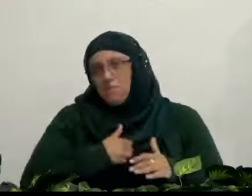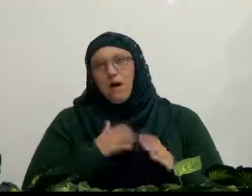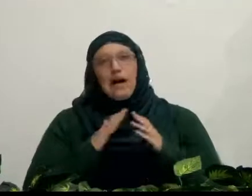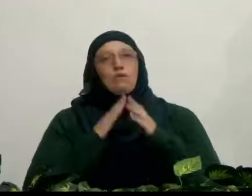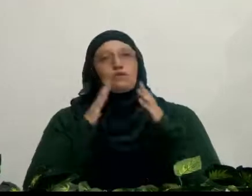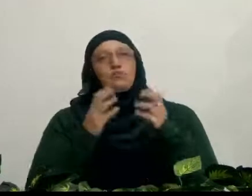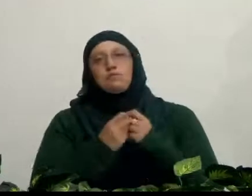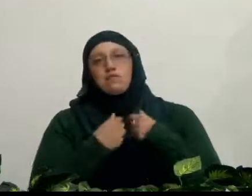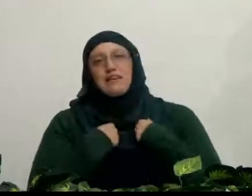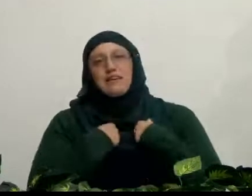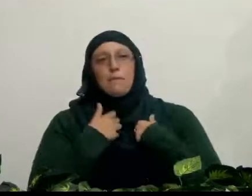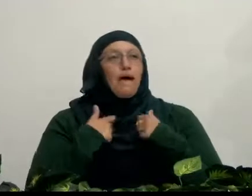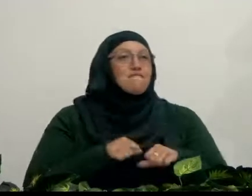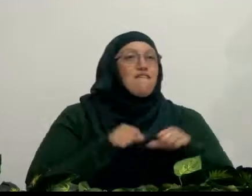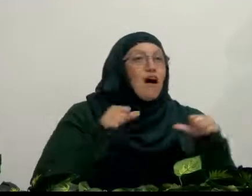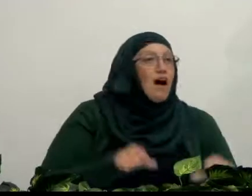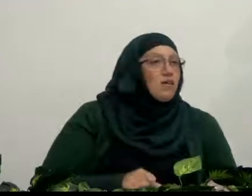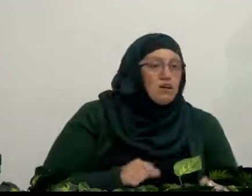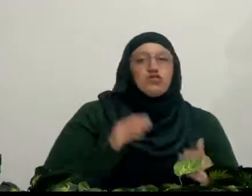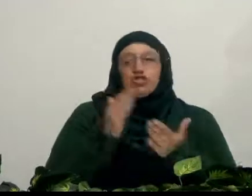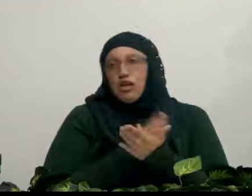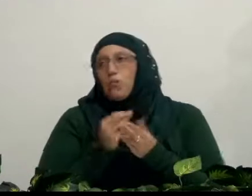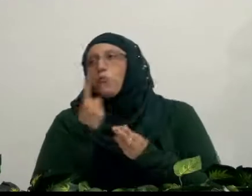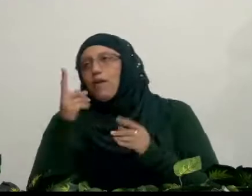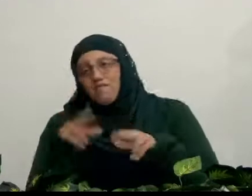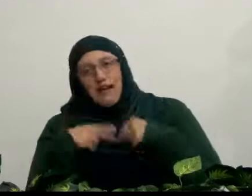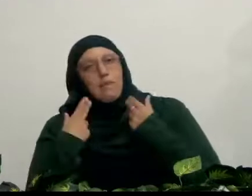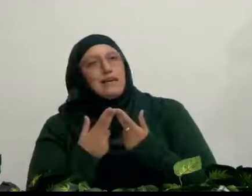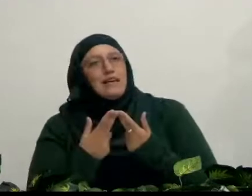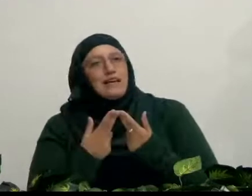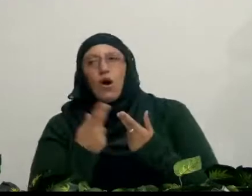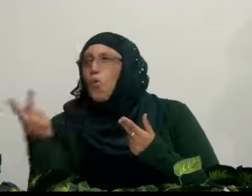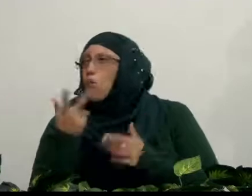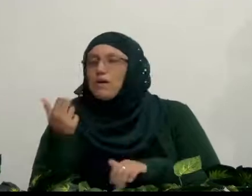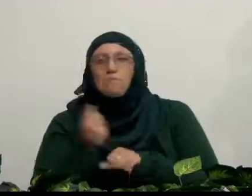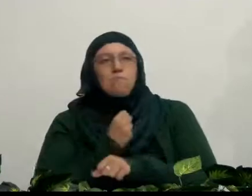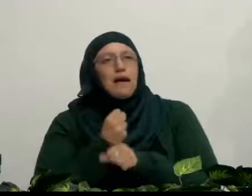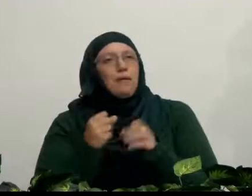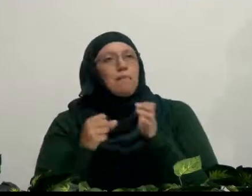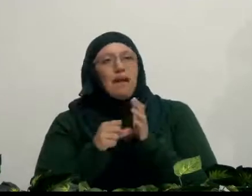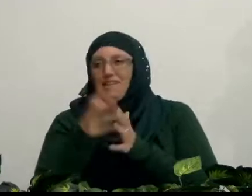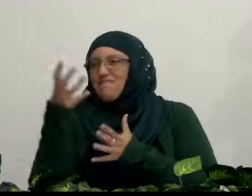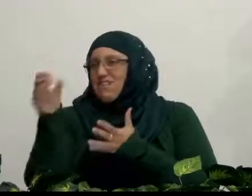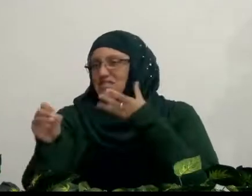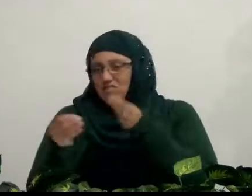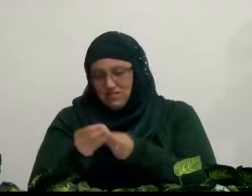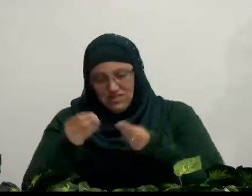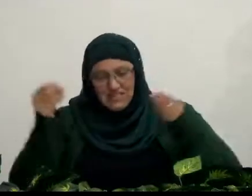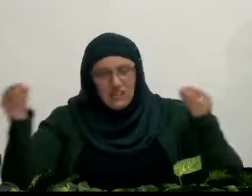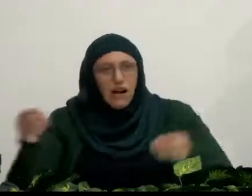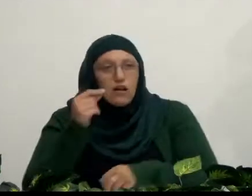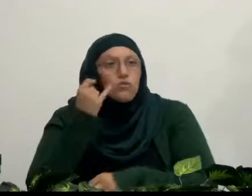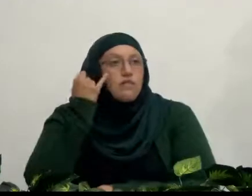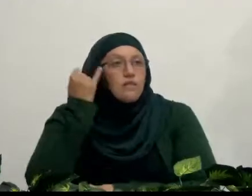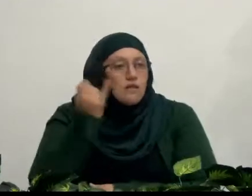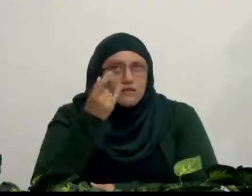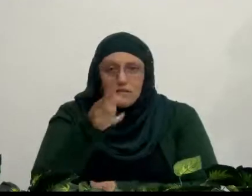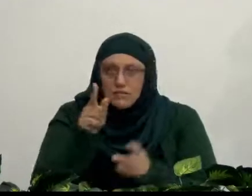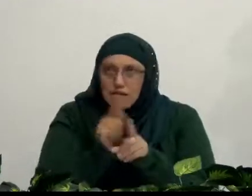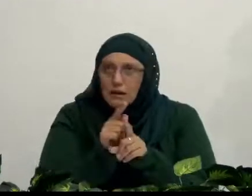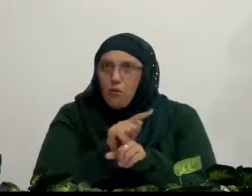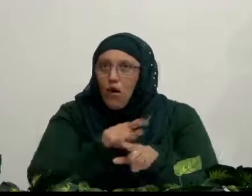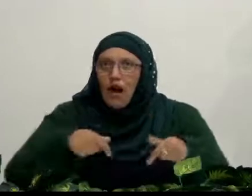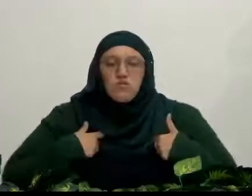my farm, I share it with one person. Whatever we make it together, brother, 50-50, we have it. But